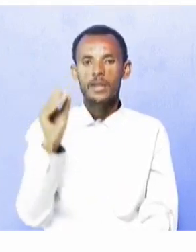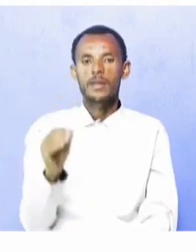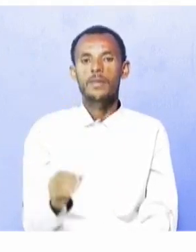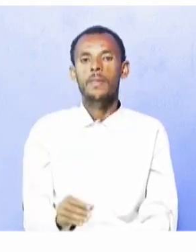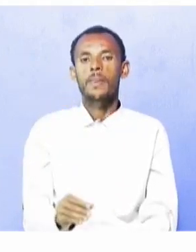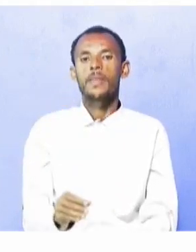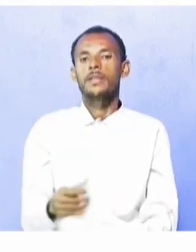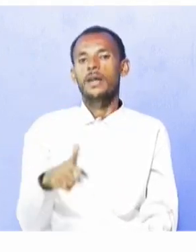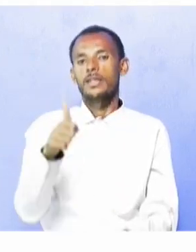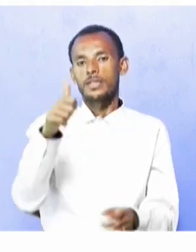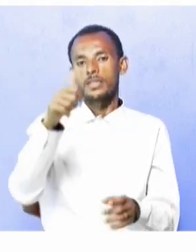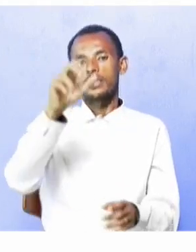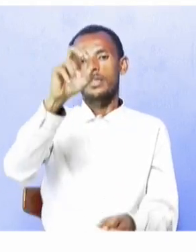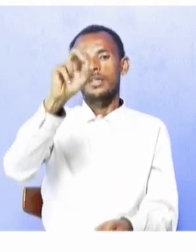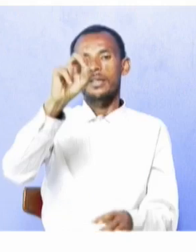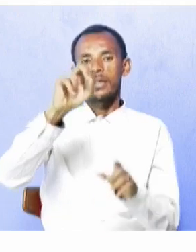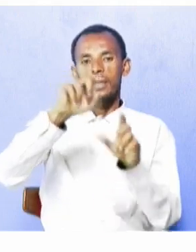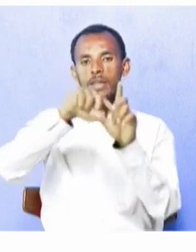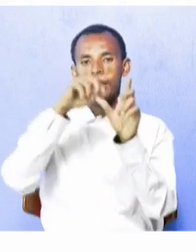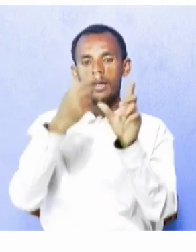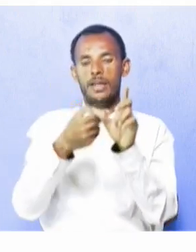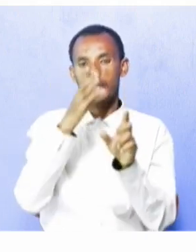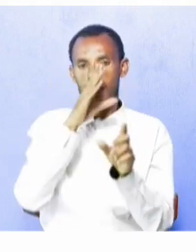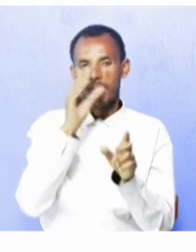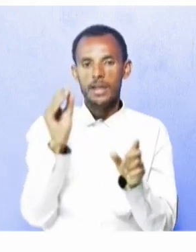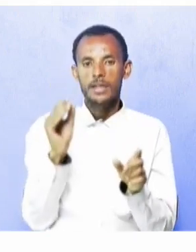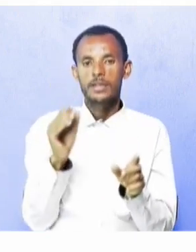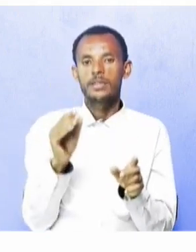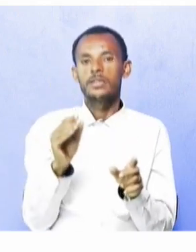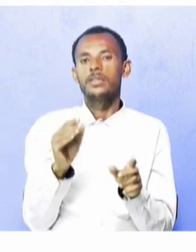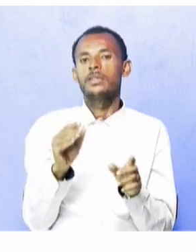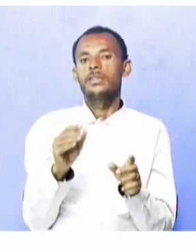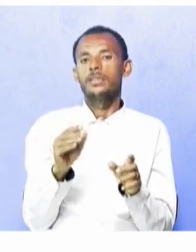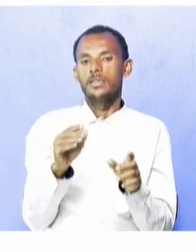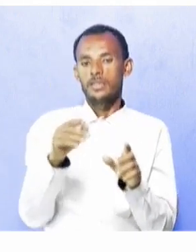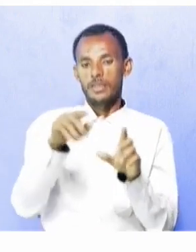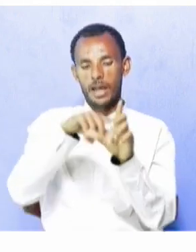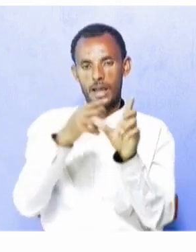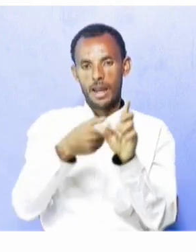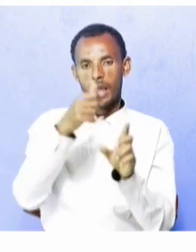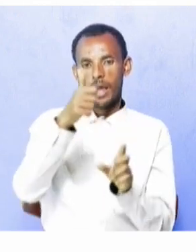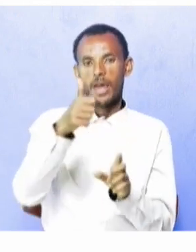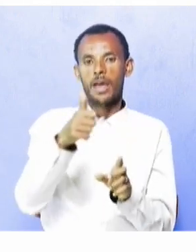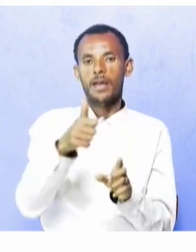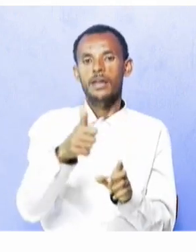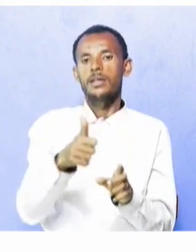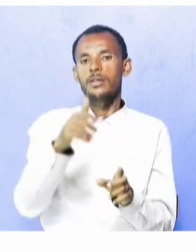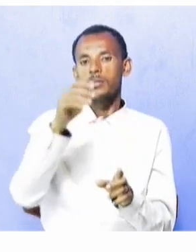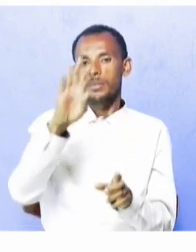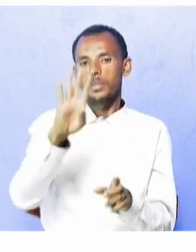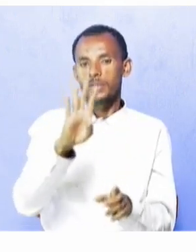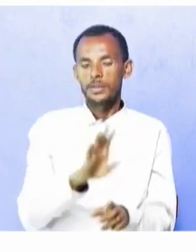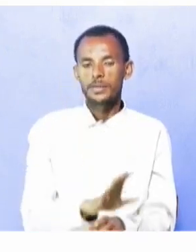is 30 degree, and this angle is A, this is B.